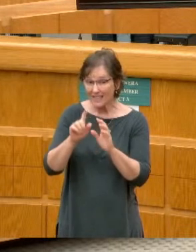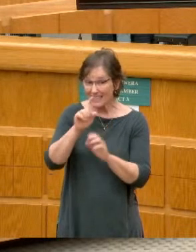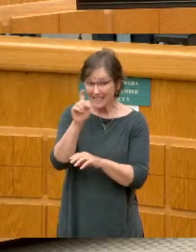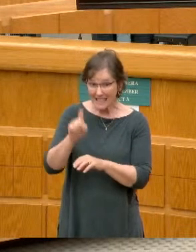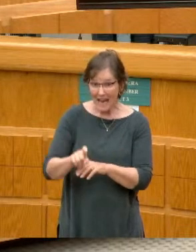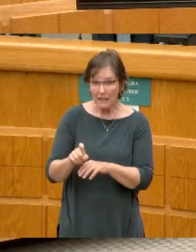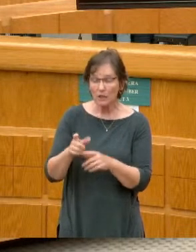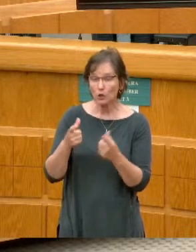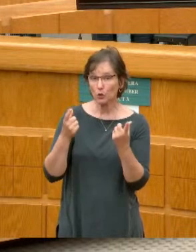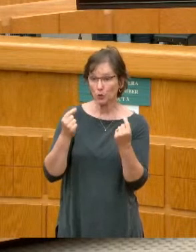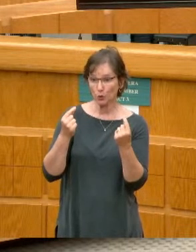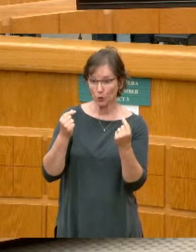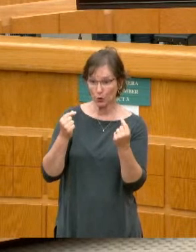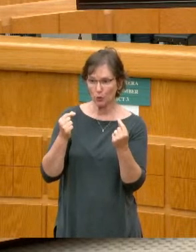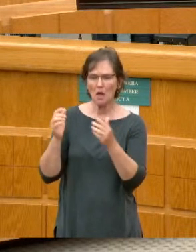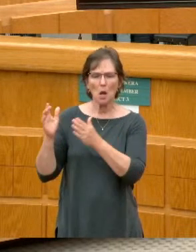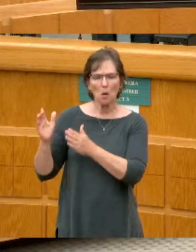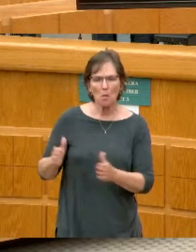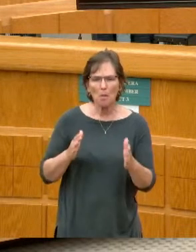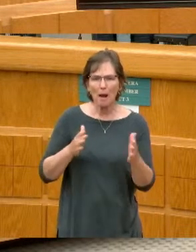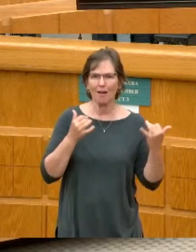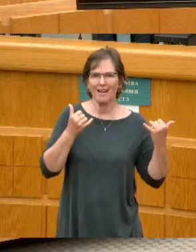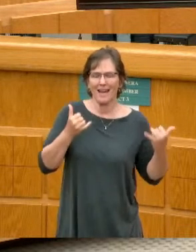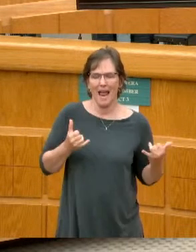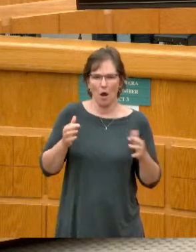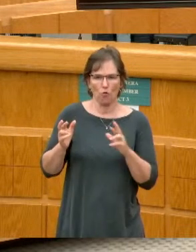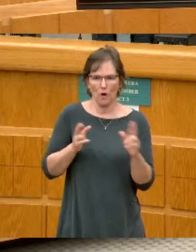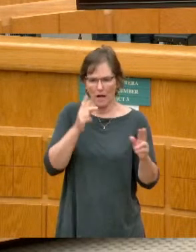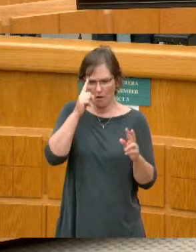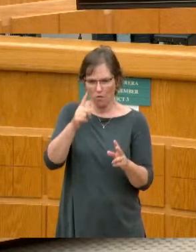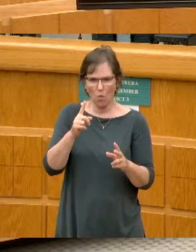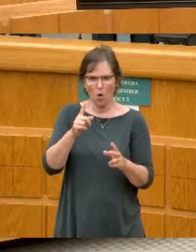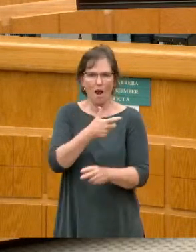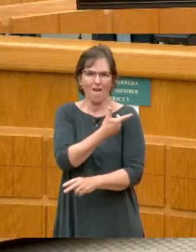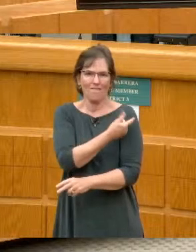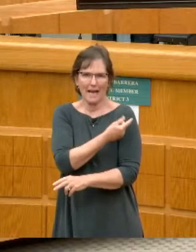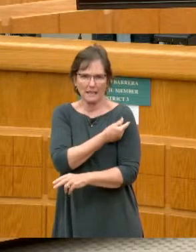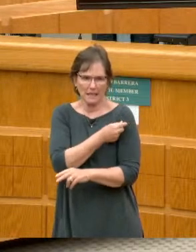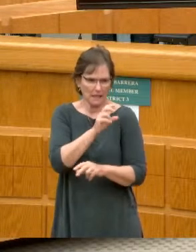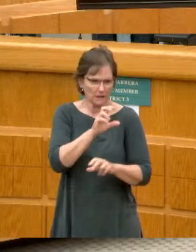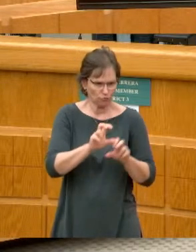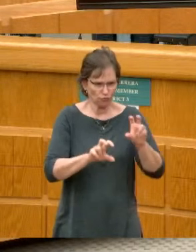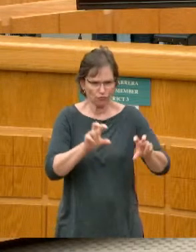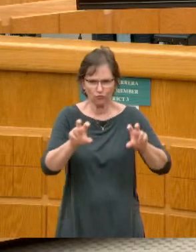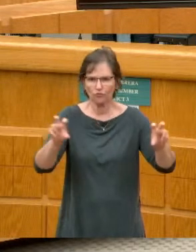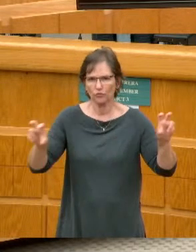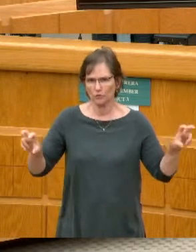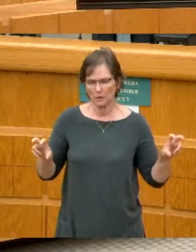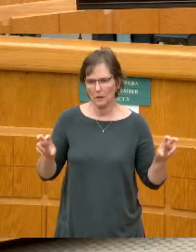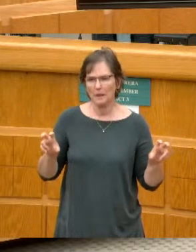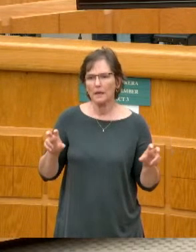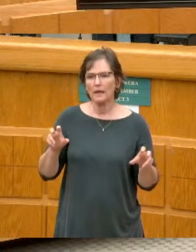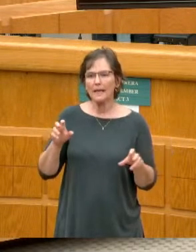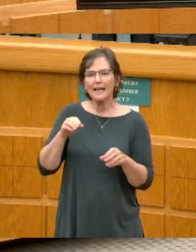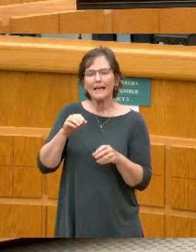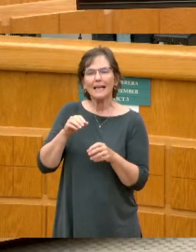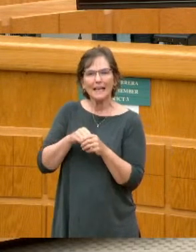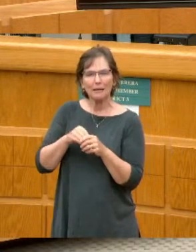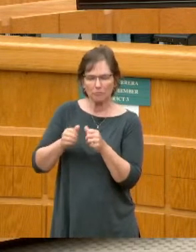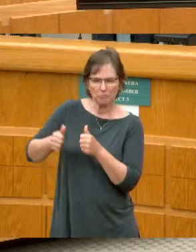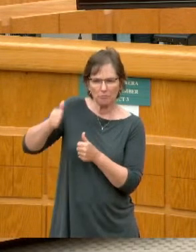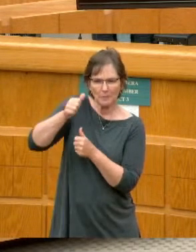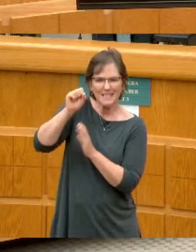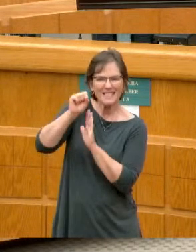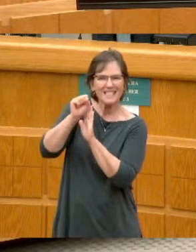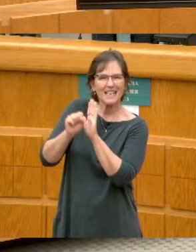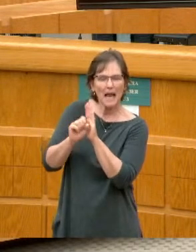early as late November. So, what is the state of Texas doing, and how am I involved in emergency